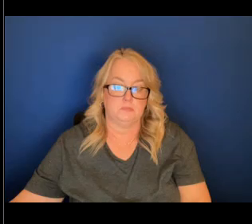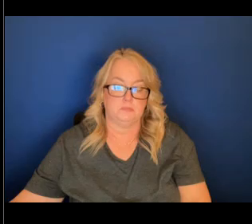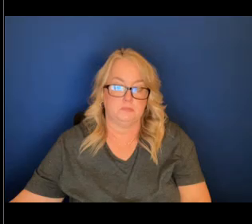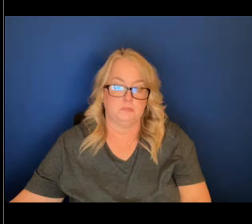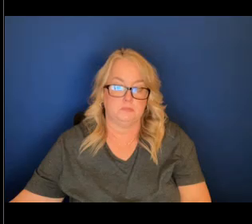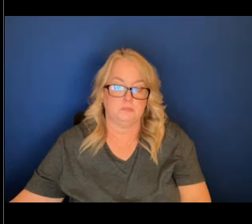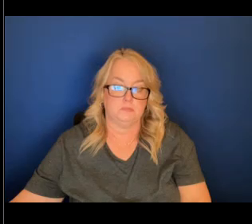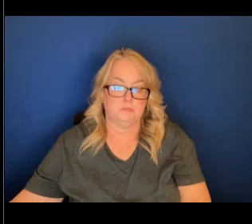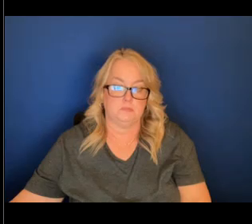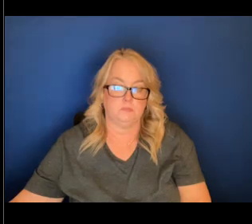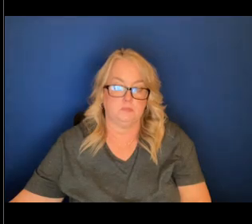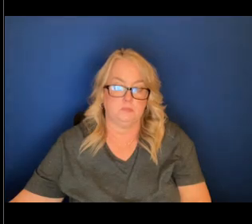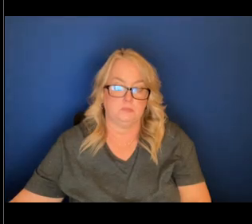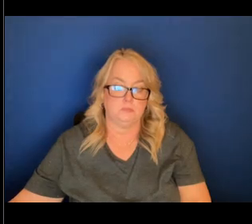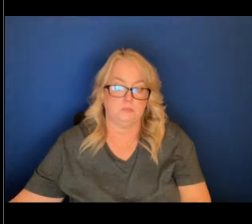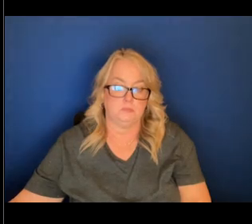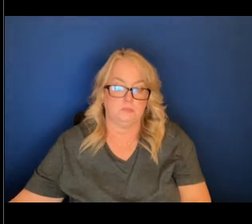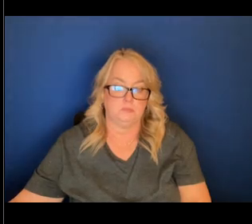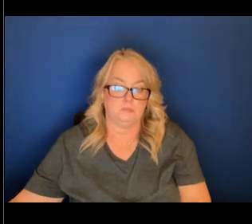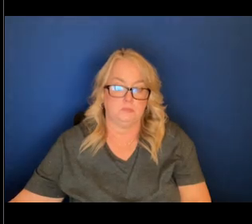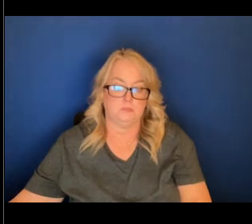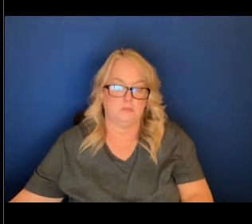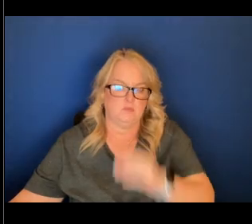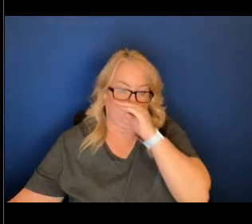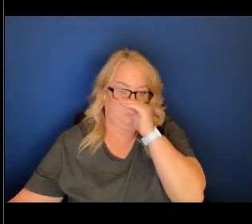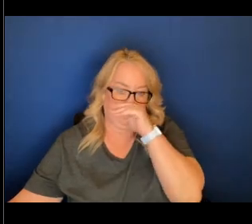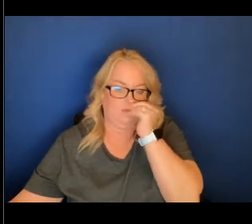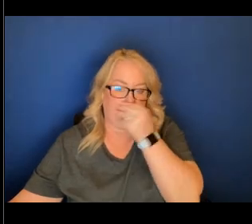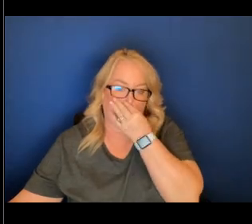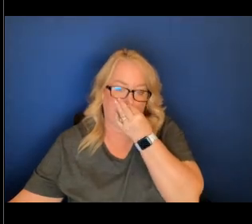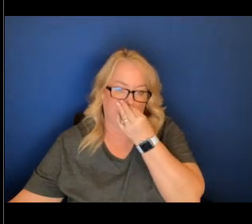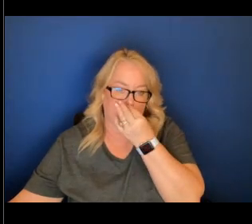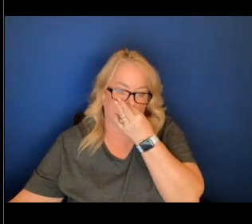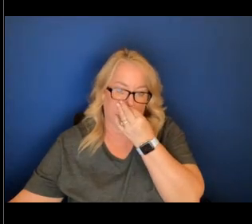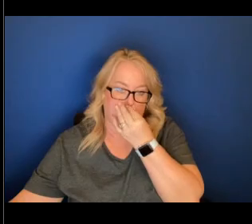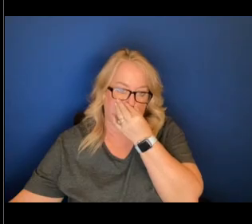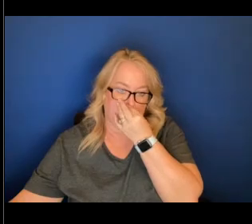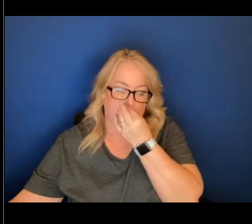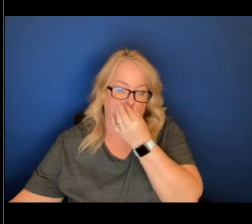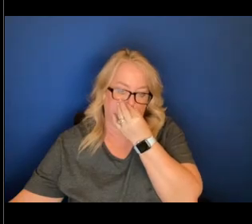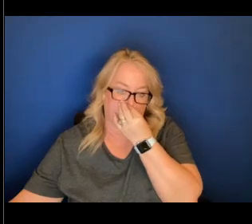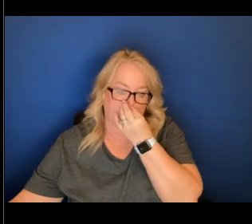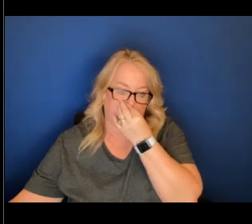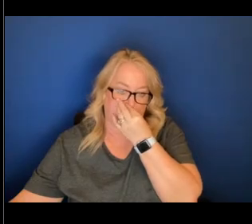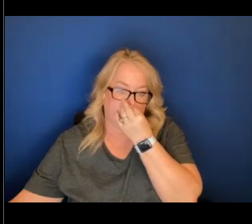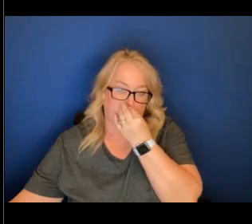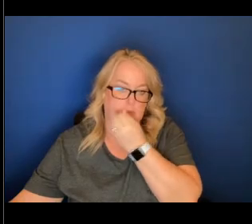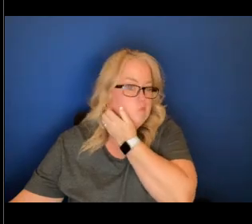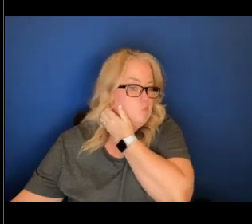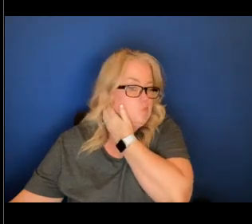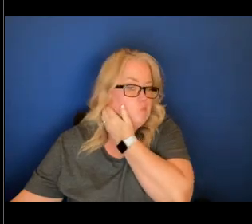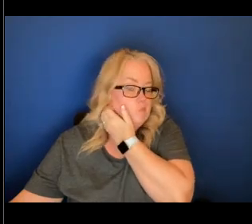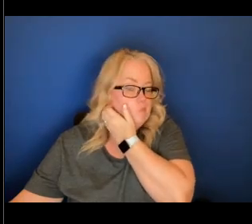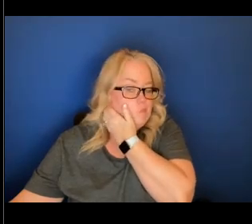all opposing cabinets, countertops, appliances, or walls.